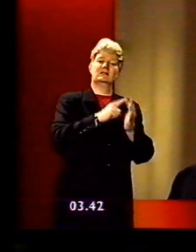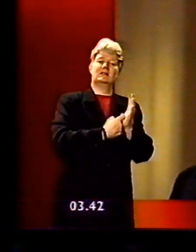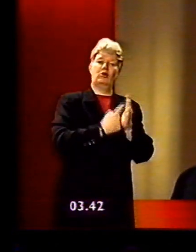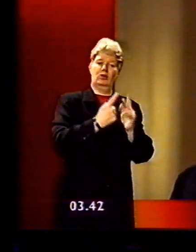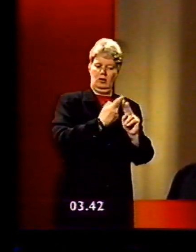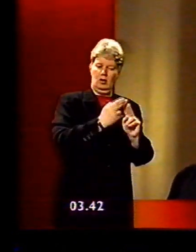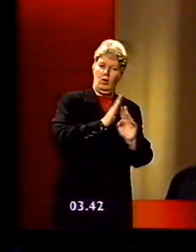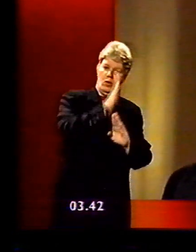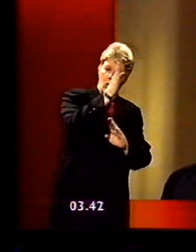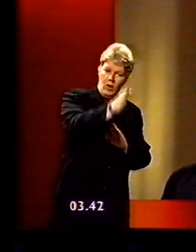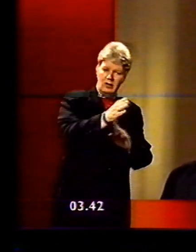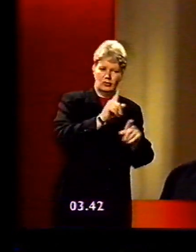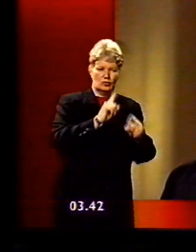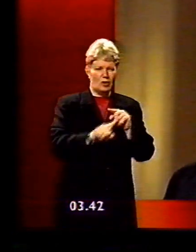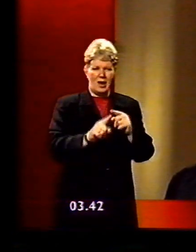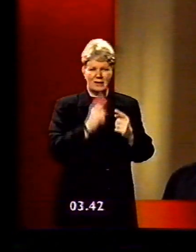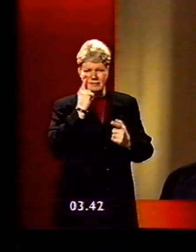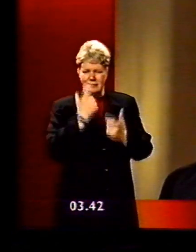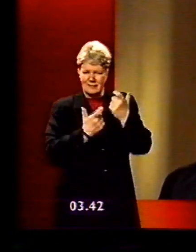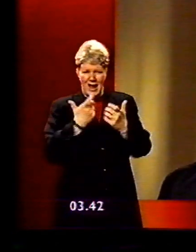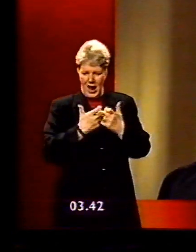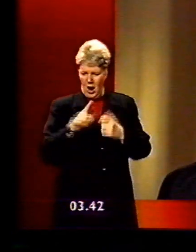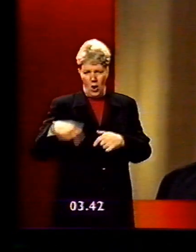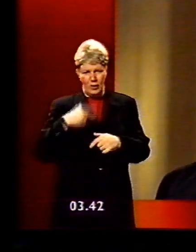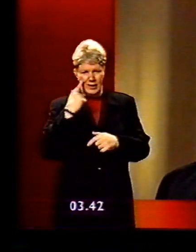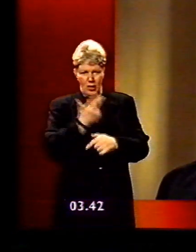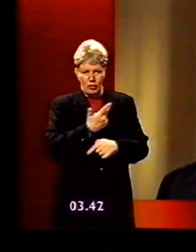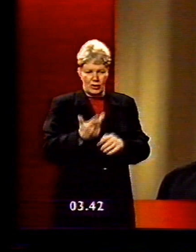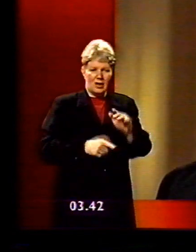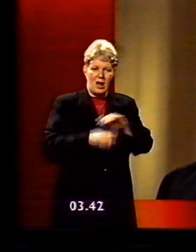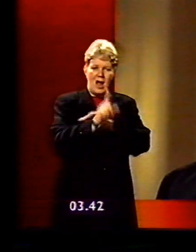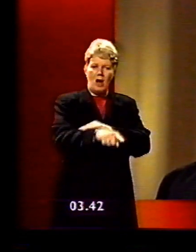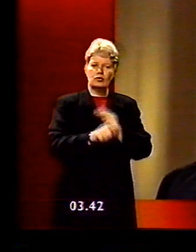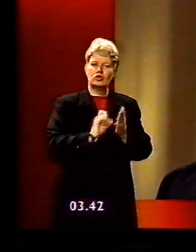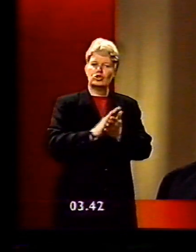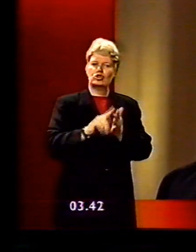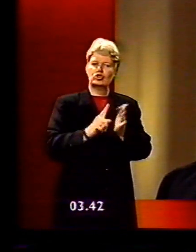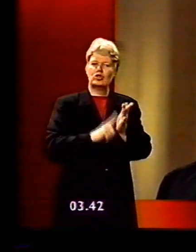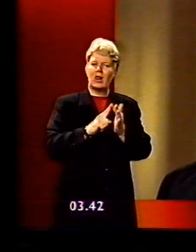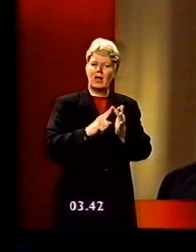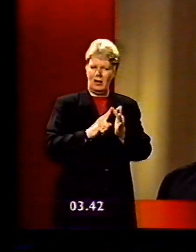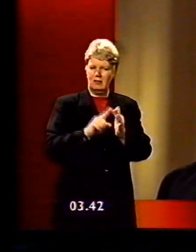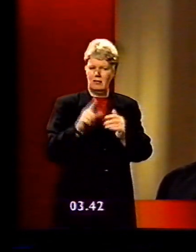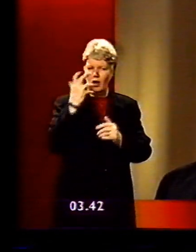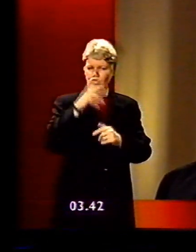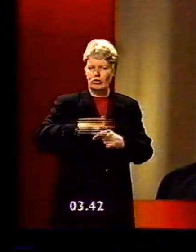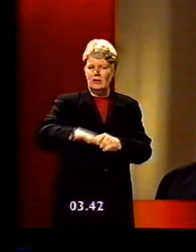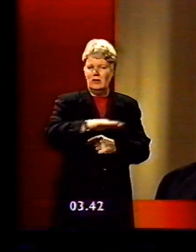were going to try and find how we could leave Chile. At that point, we felt it was